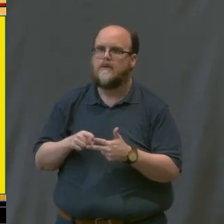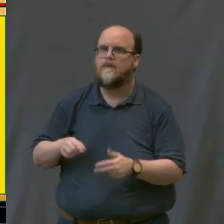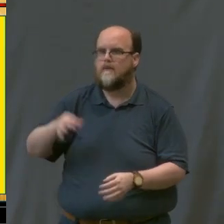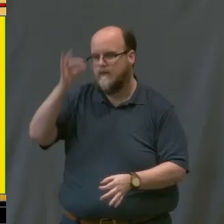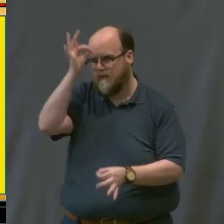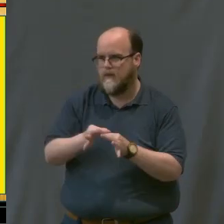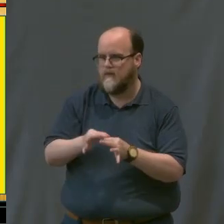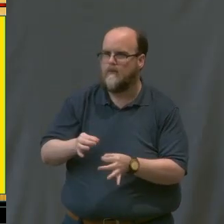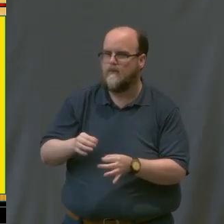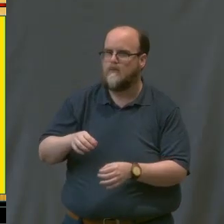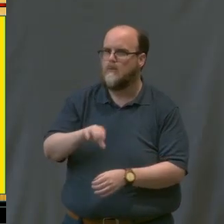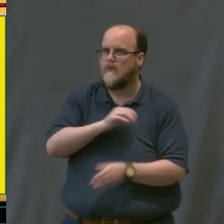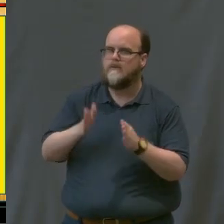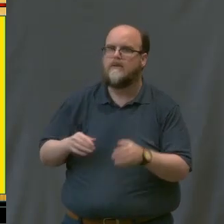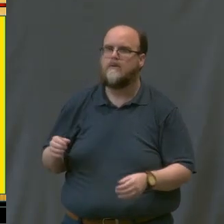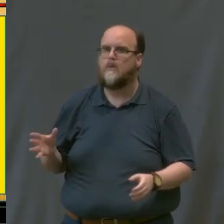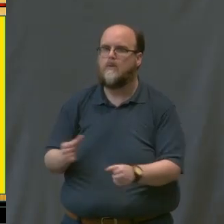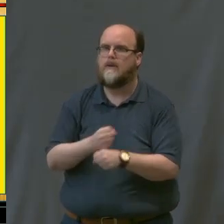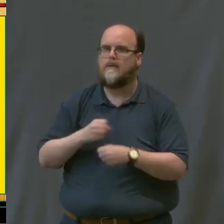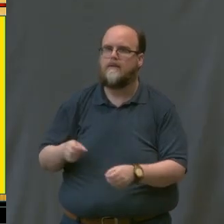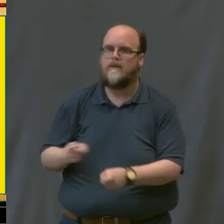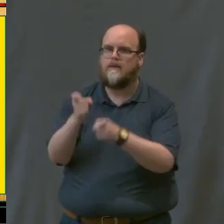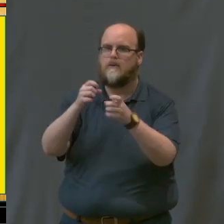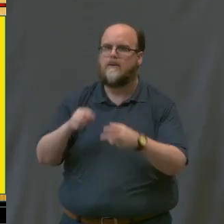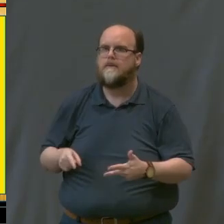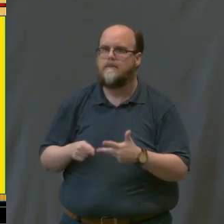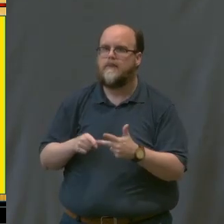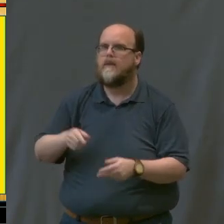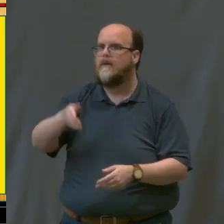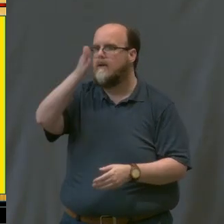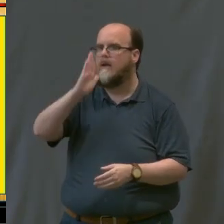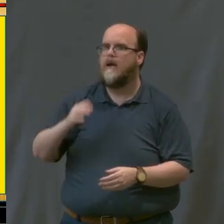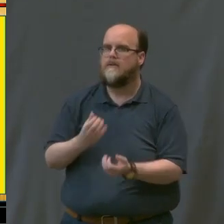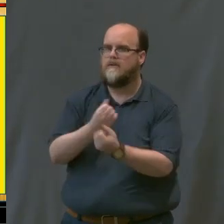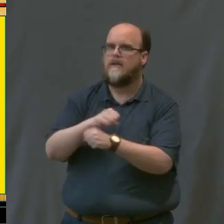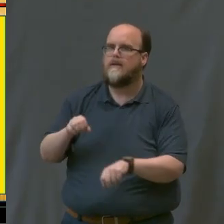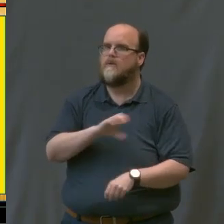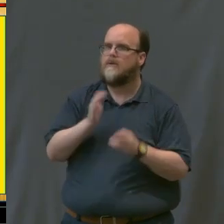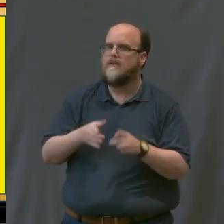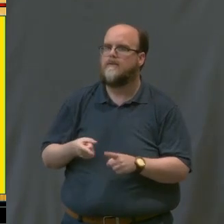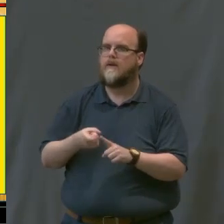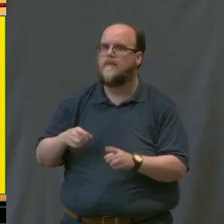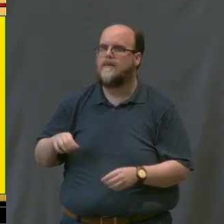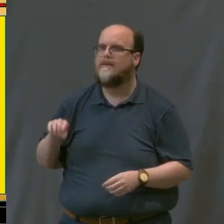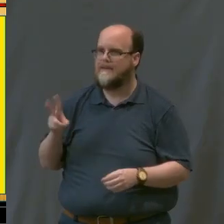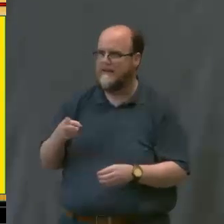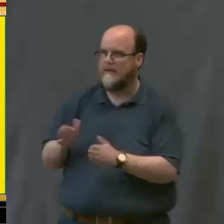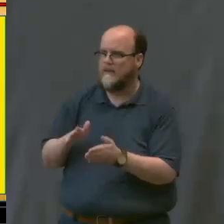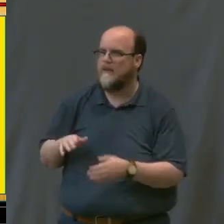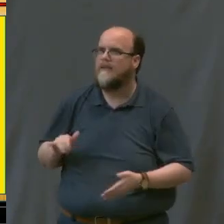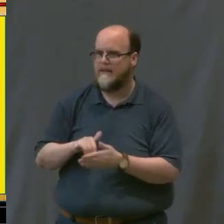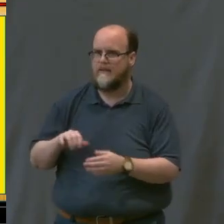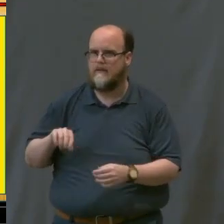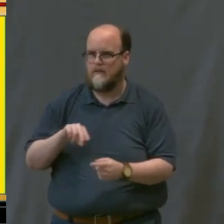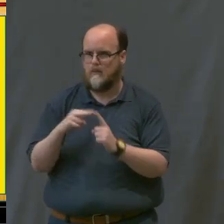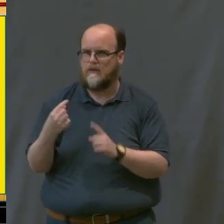death. That is mainly the approach we're going to take in this class. We will have a little